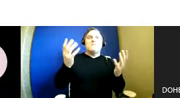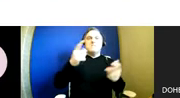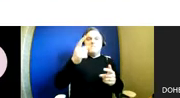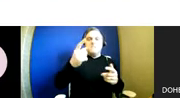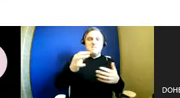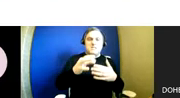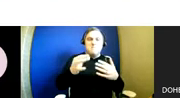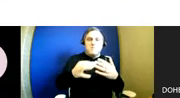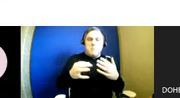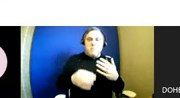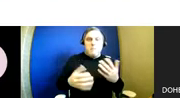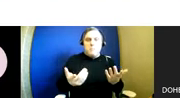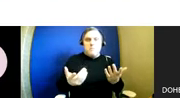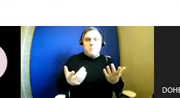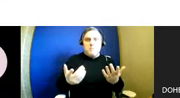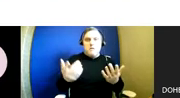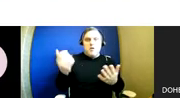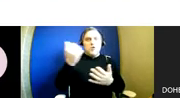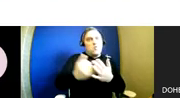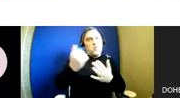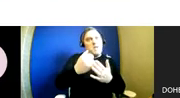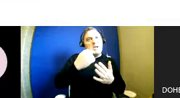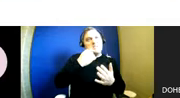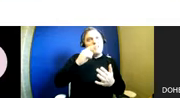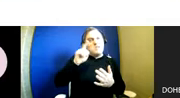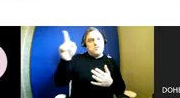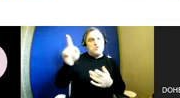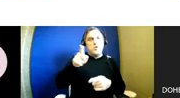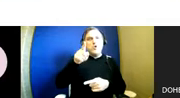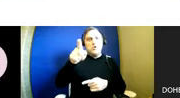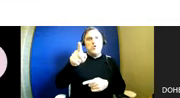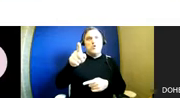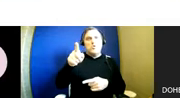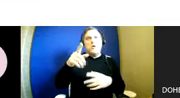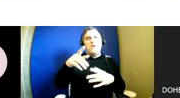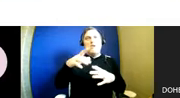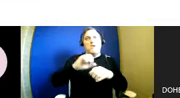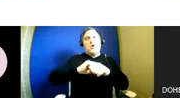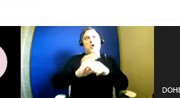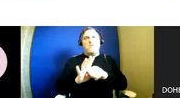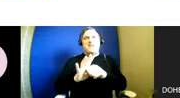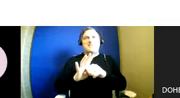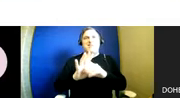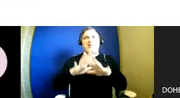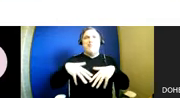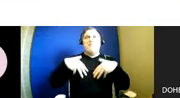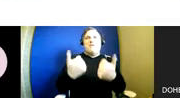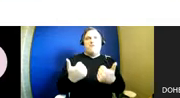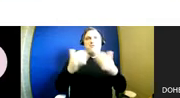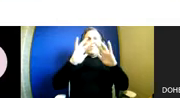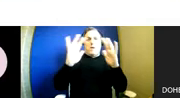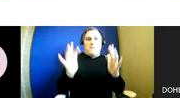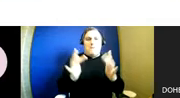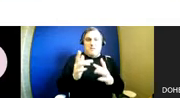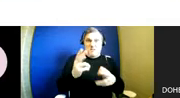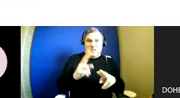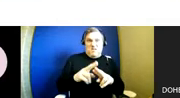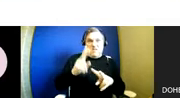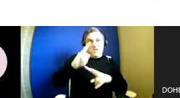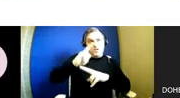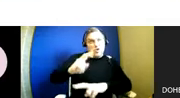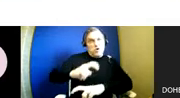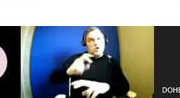mild symptoms, then I usually direct them to the Your COVID Recovery website. Now, if any of you have not seen this, if you search for that in